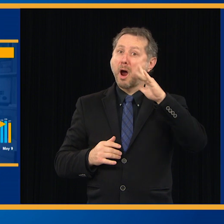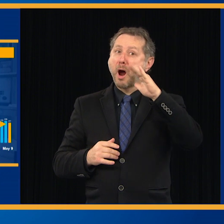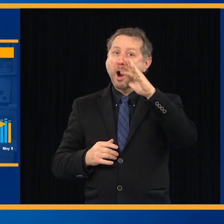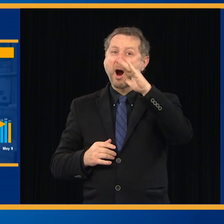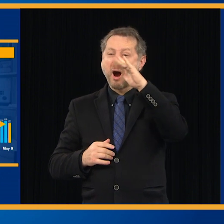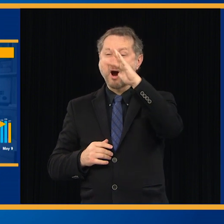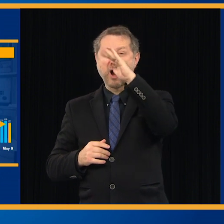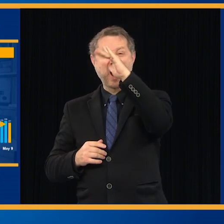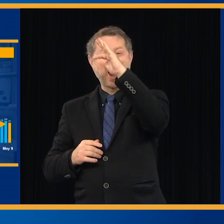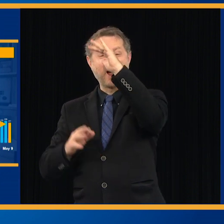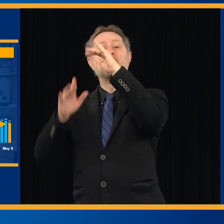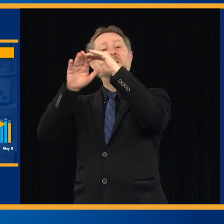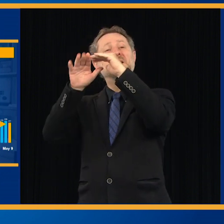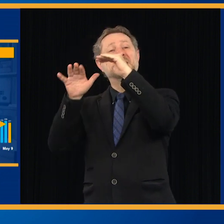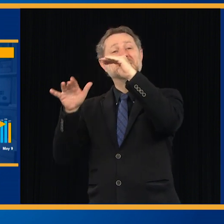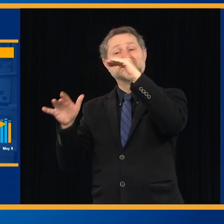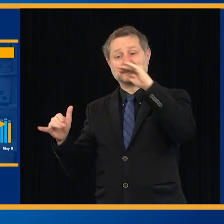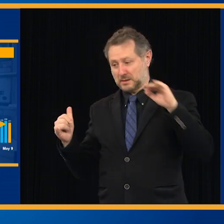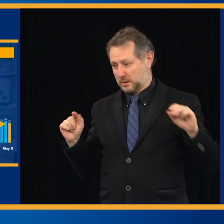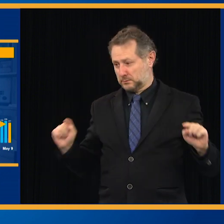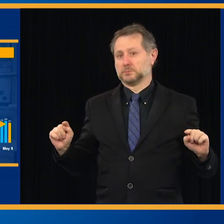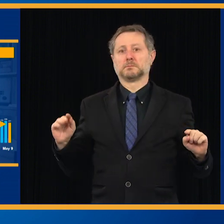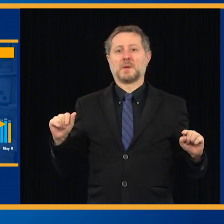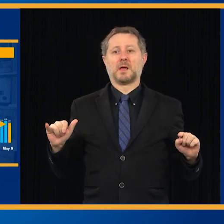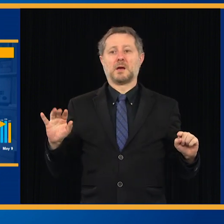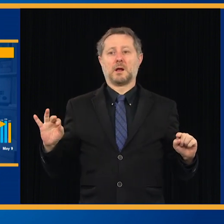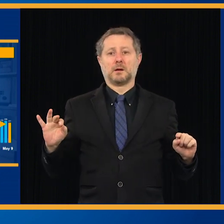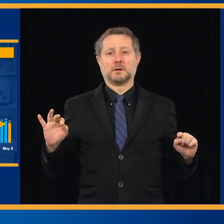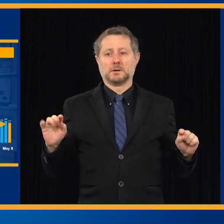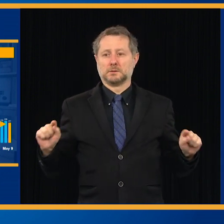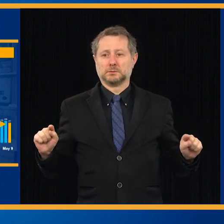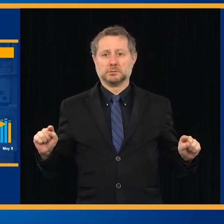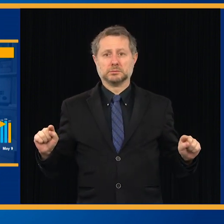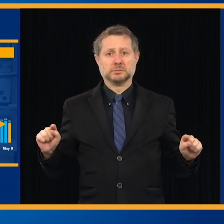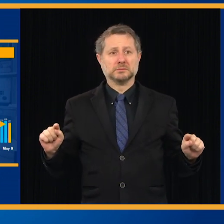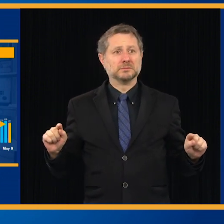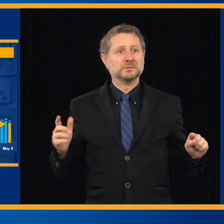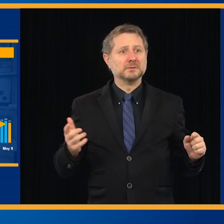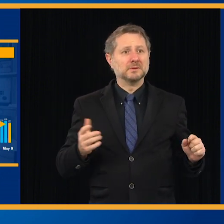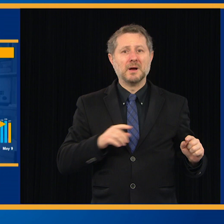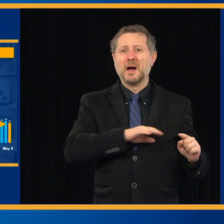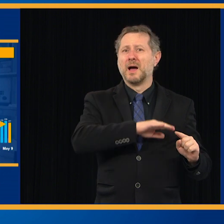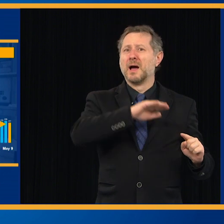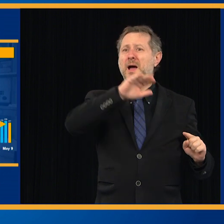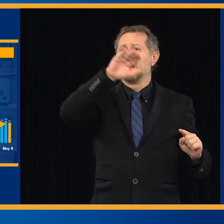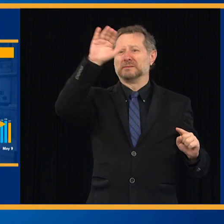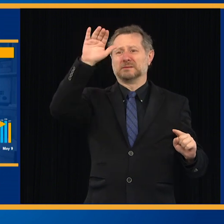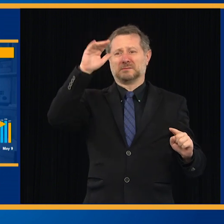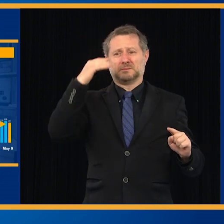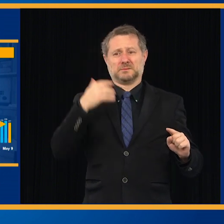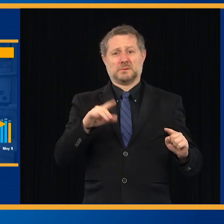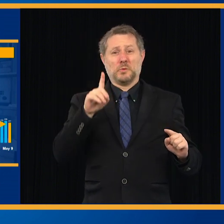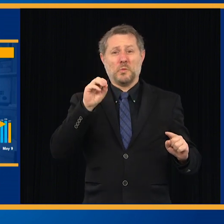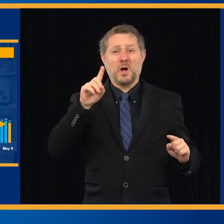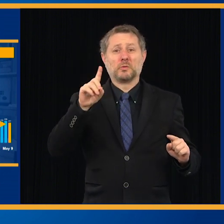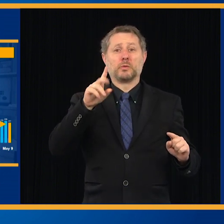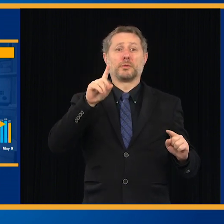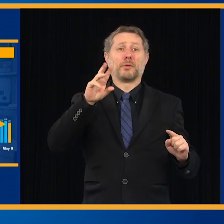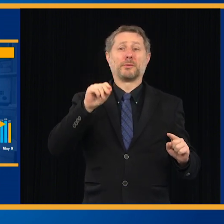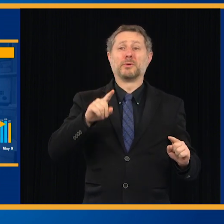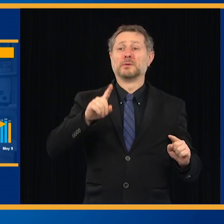deaths, then how quickly it went up. 38, 42, 56, 76, 101, 130,